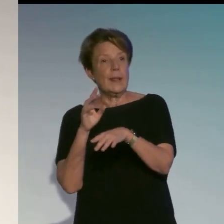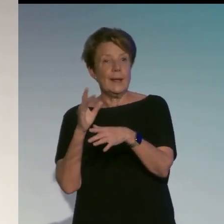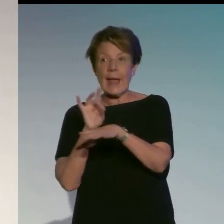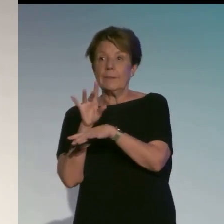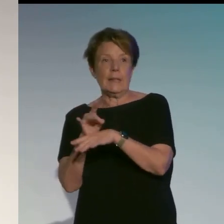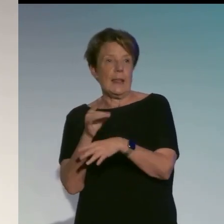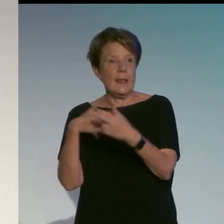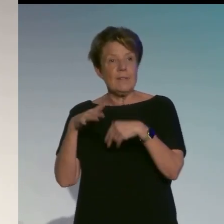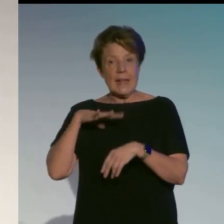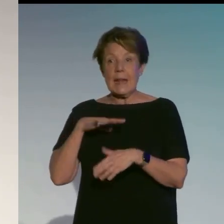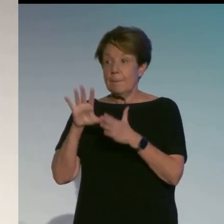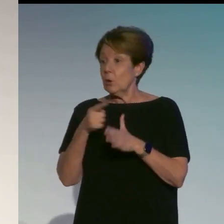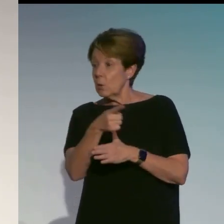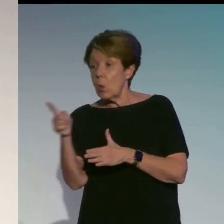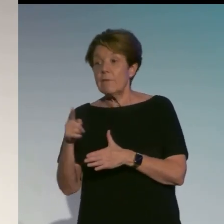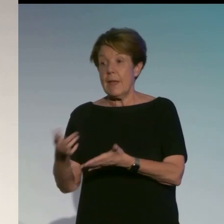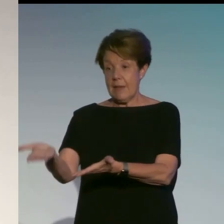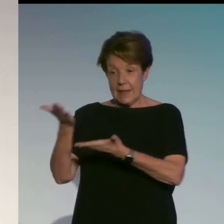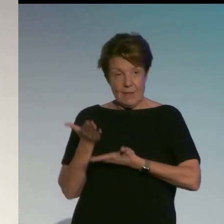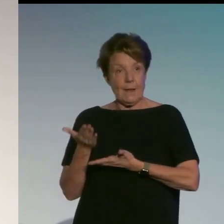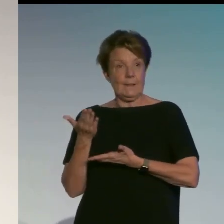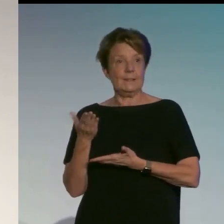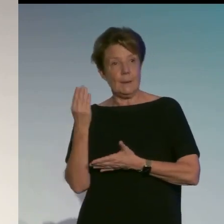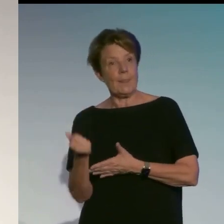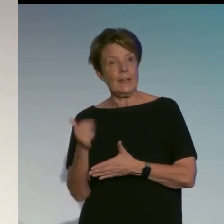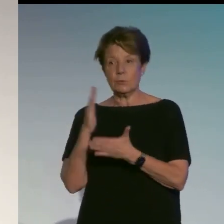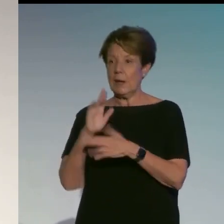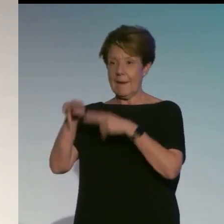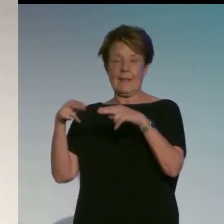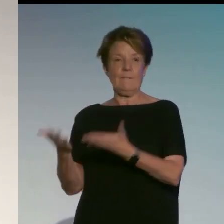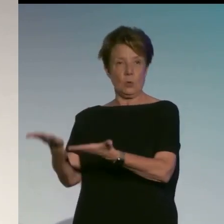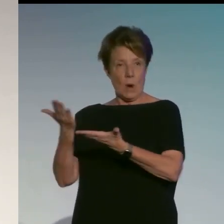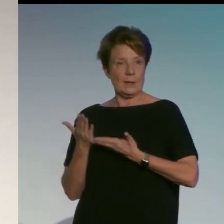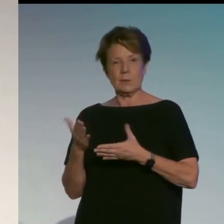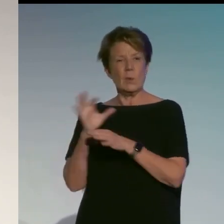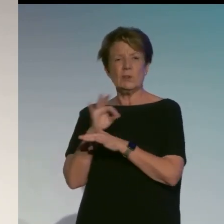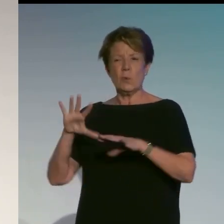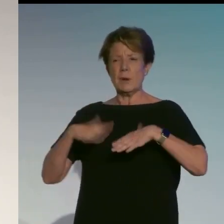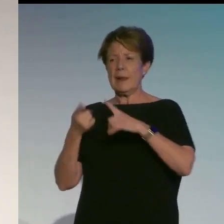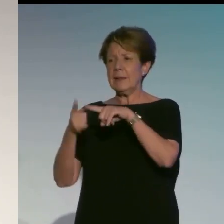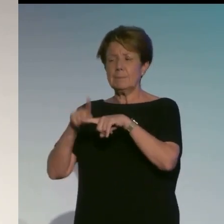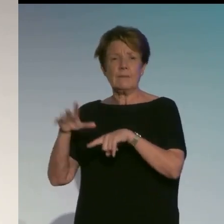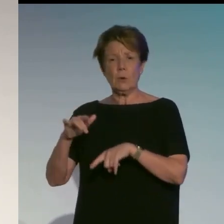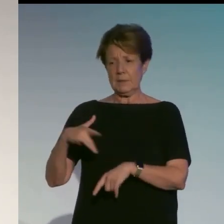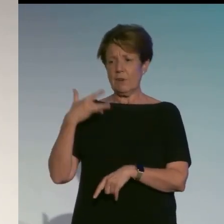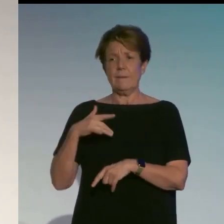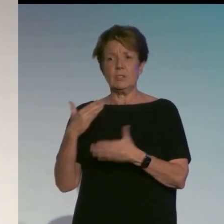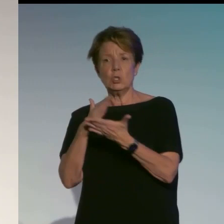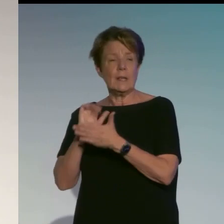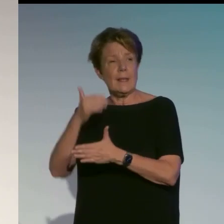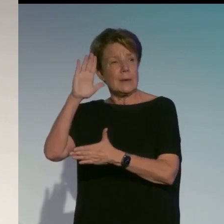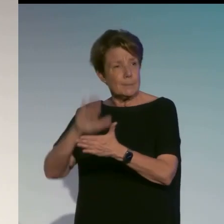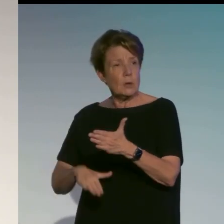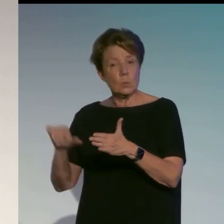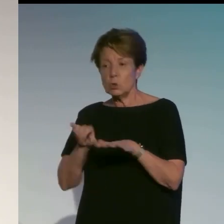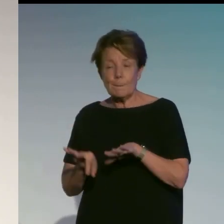what they contribute to us, that is a gift to us rather than what we should expect from them as well. And it's really important that we understand